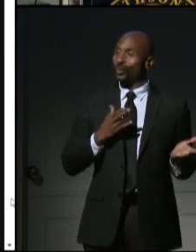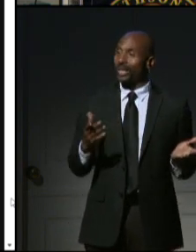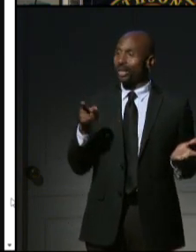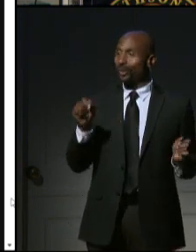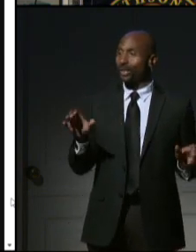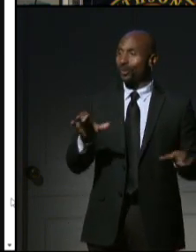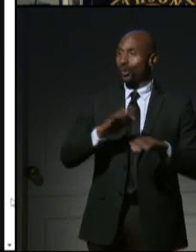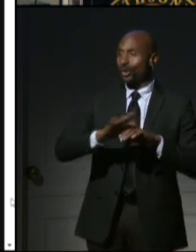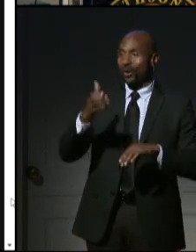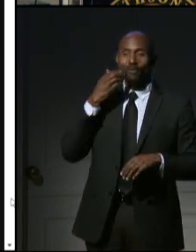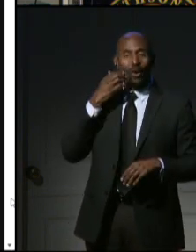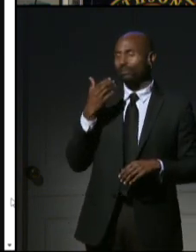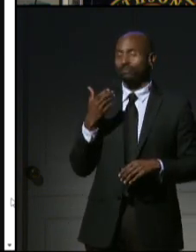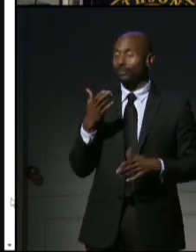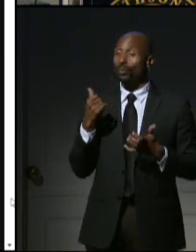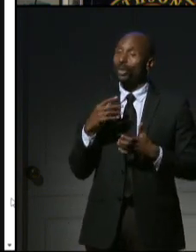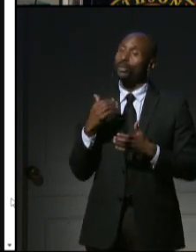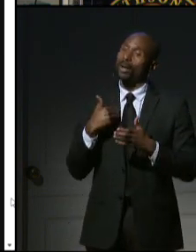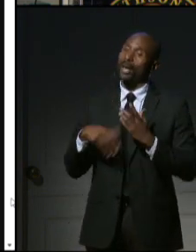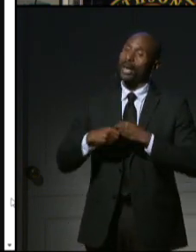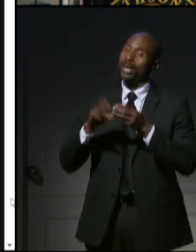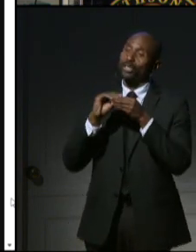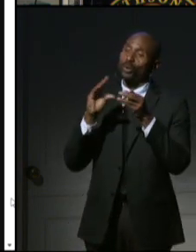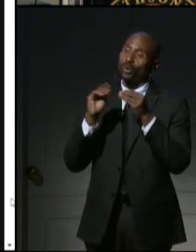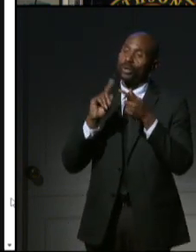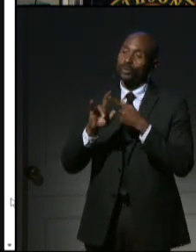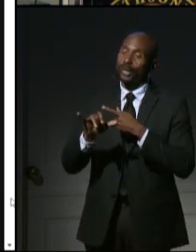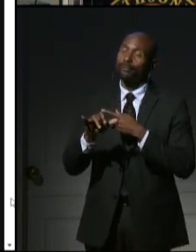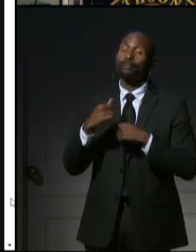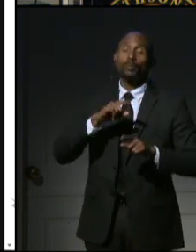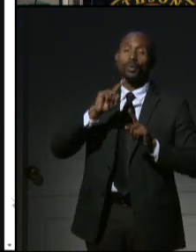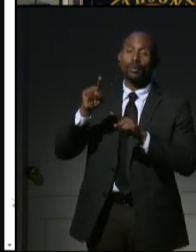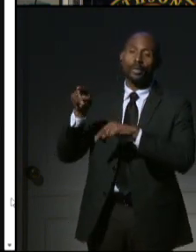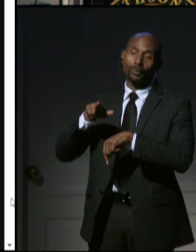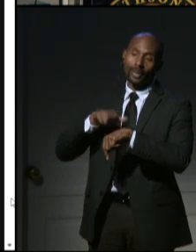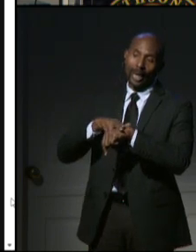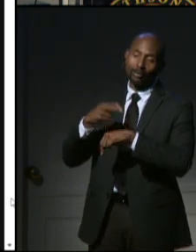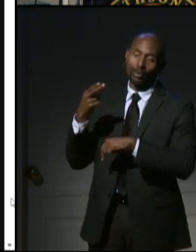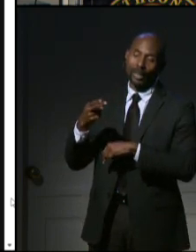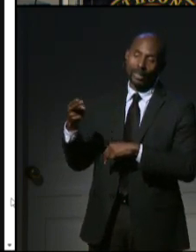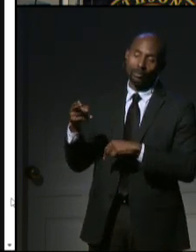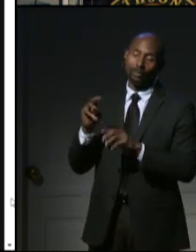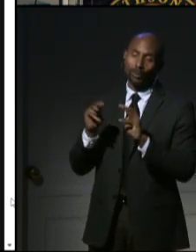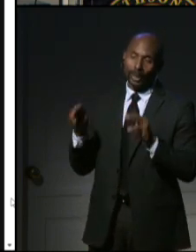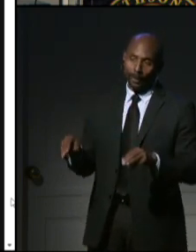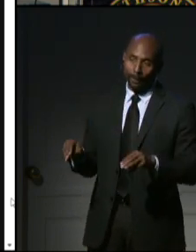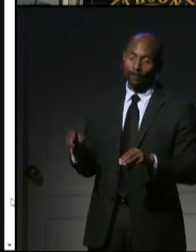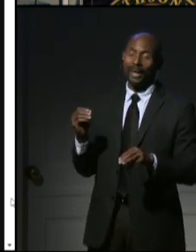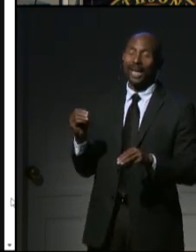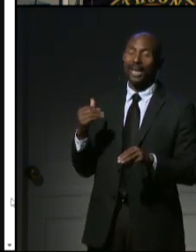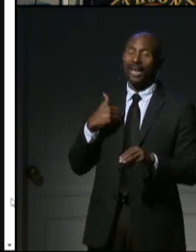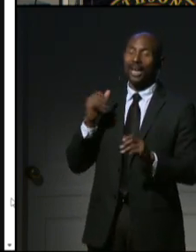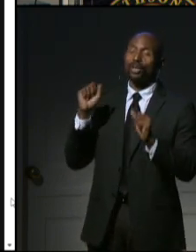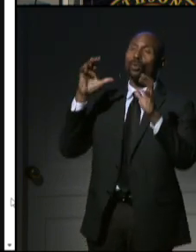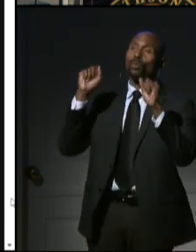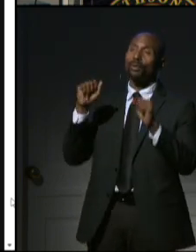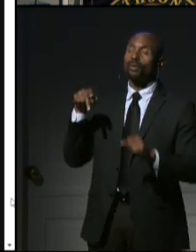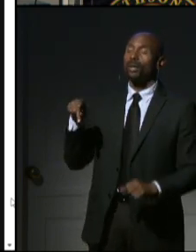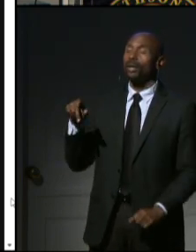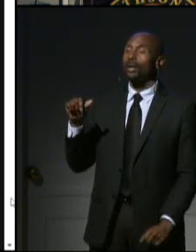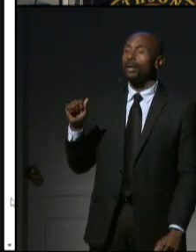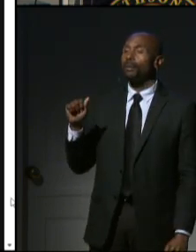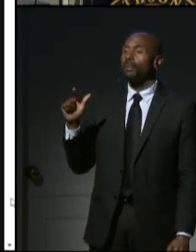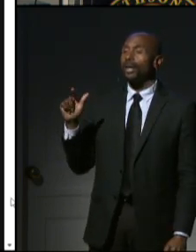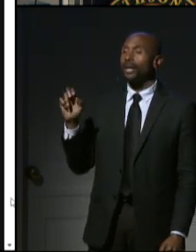phones. So we went to the Natural History Museum, and we had a wonderful